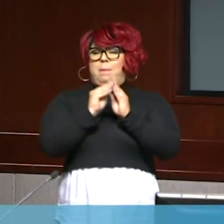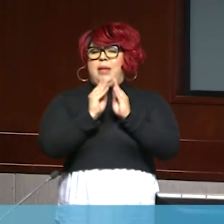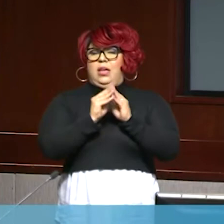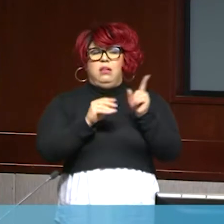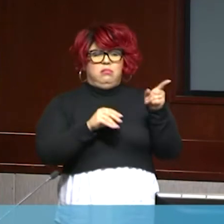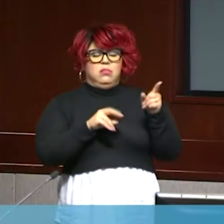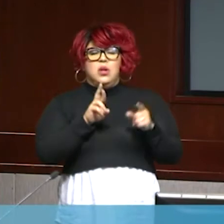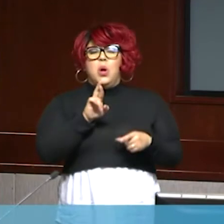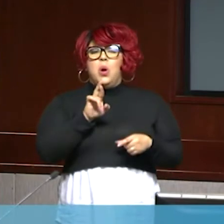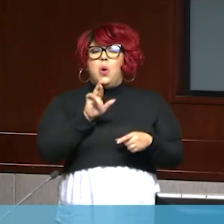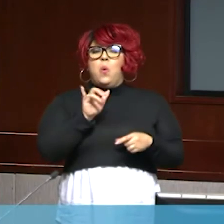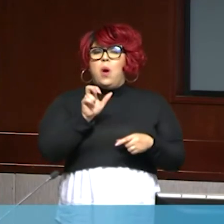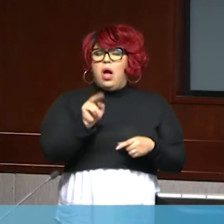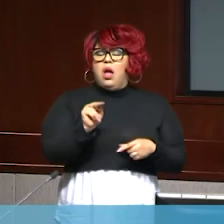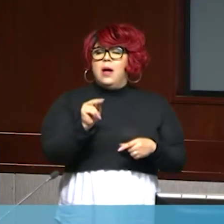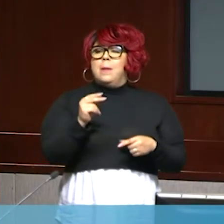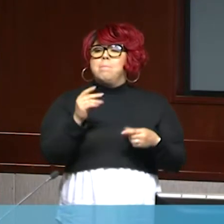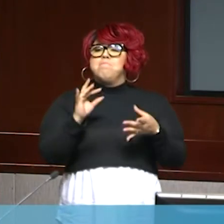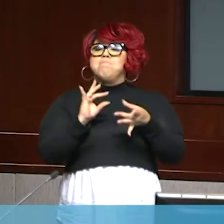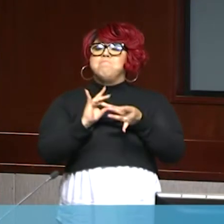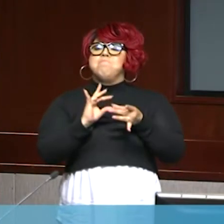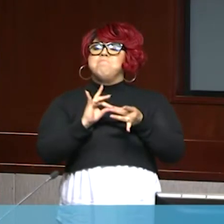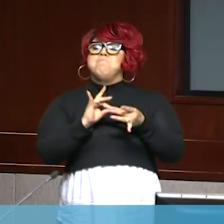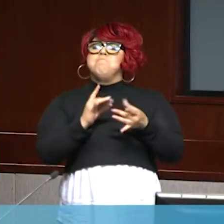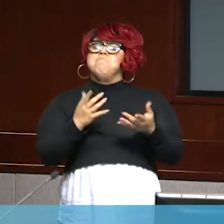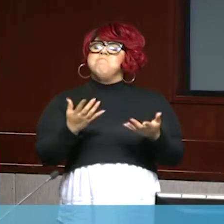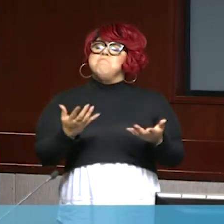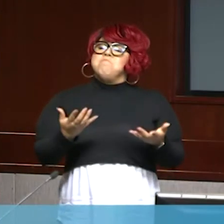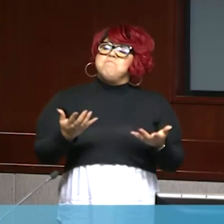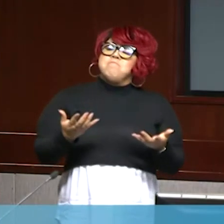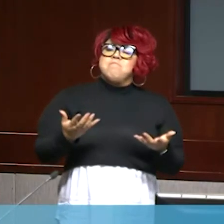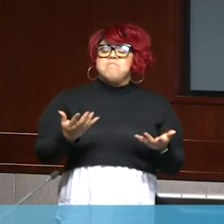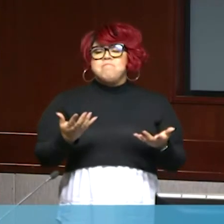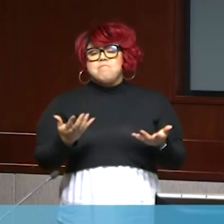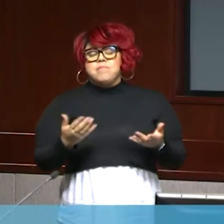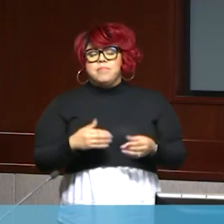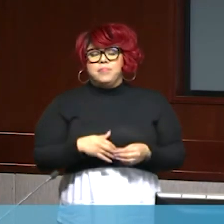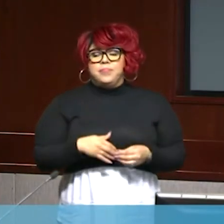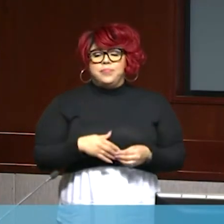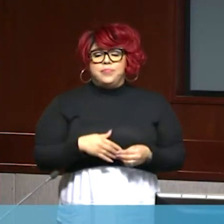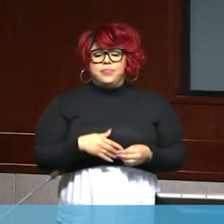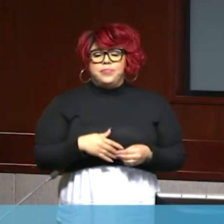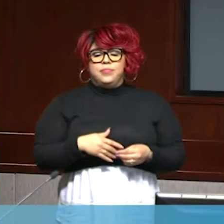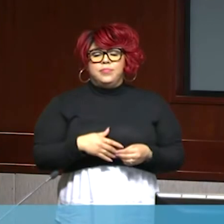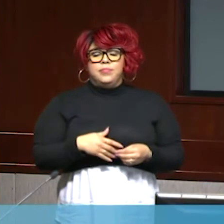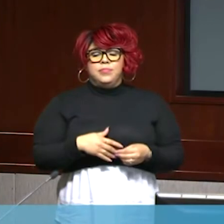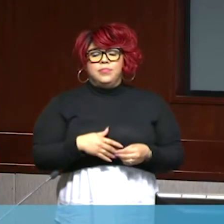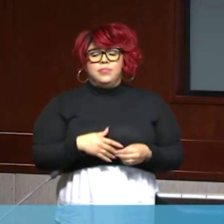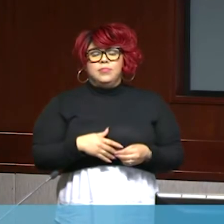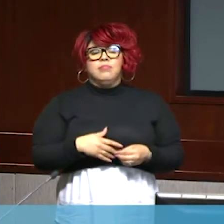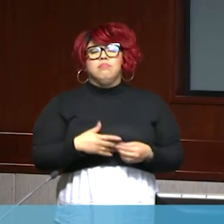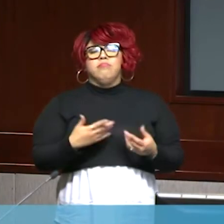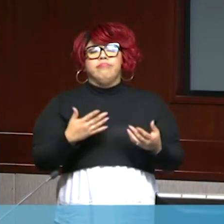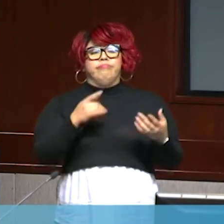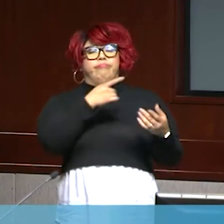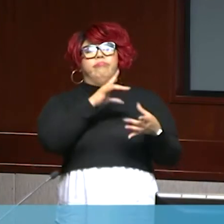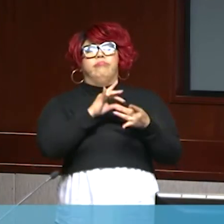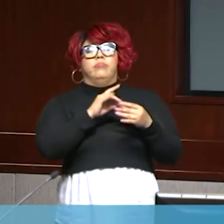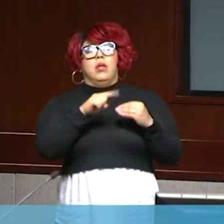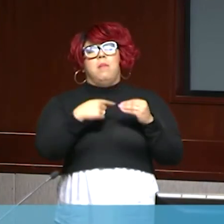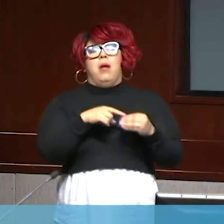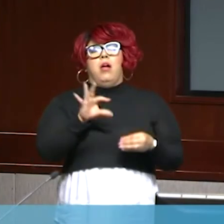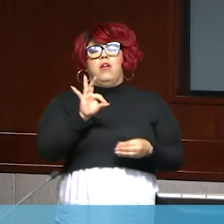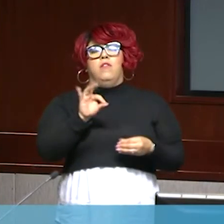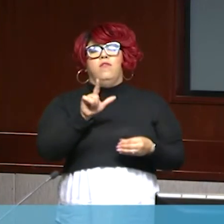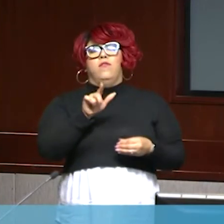was mentioning the fact that he was mentioning about the flu deaths. And so I'm wondering if